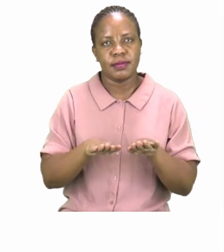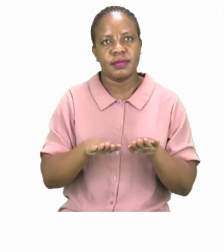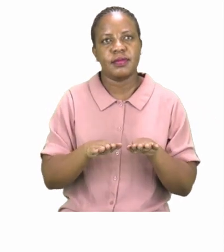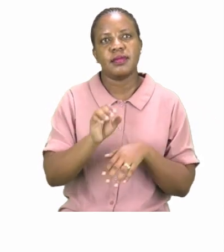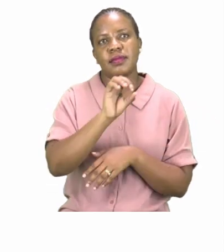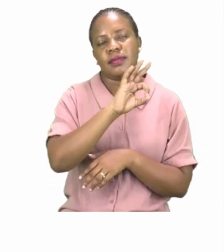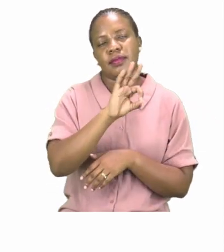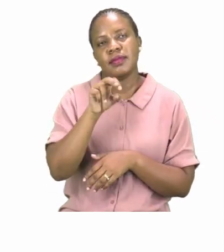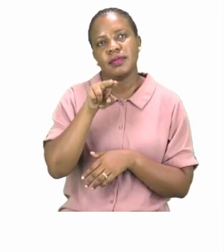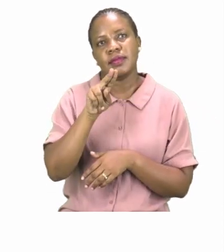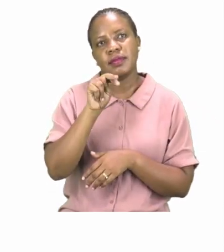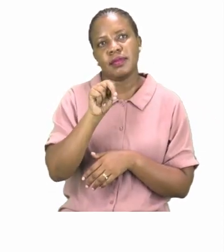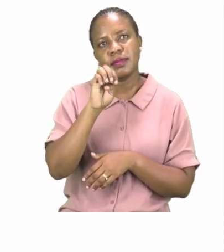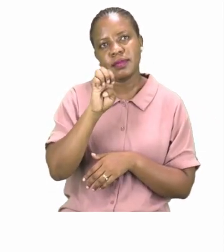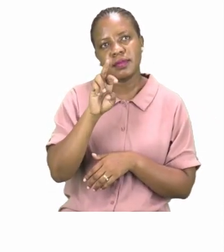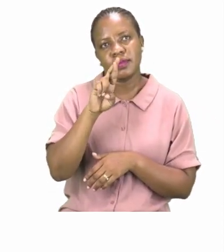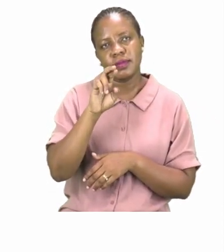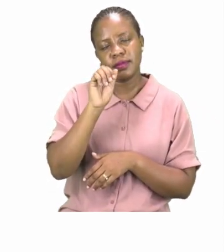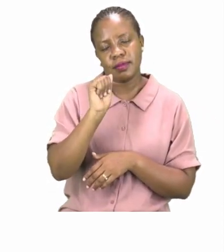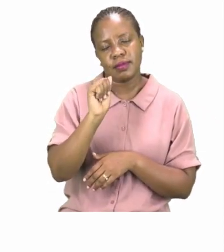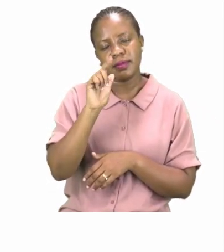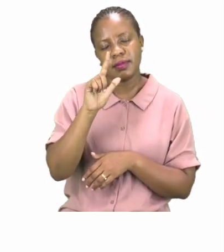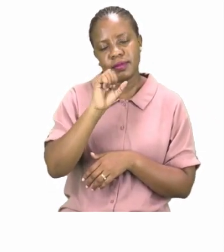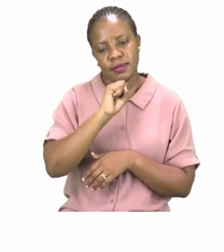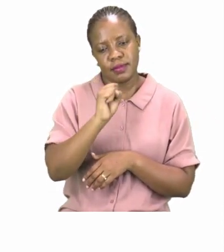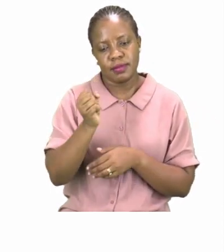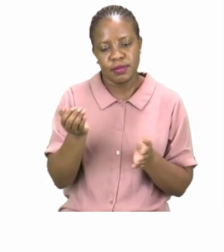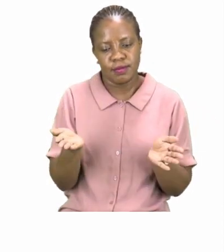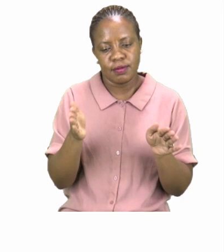Everybody, let's say funerals.